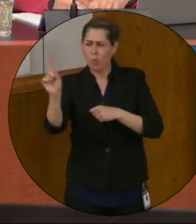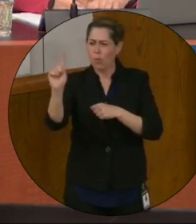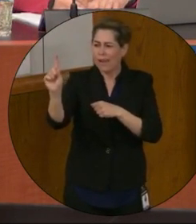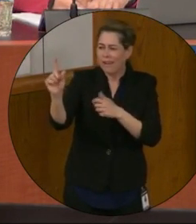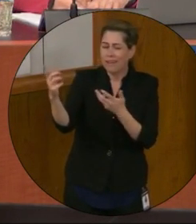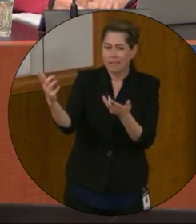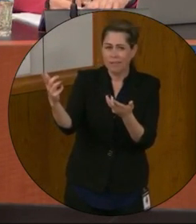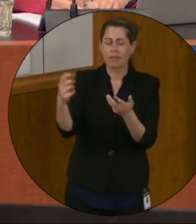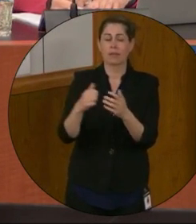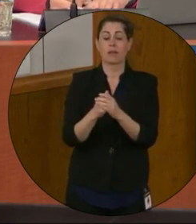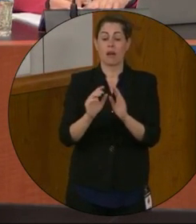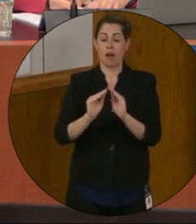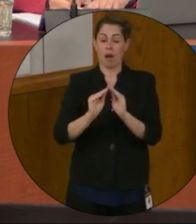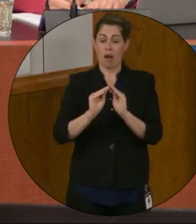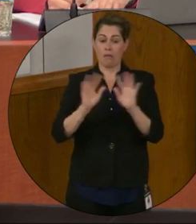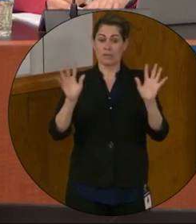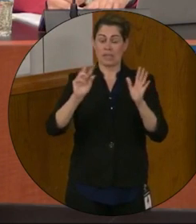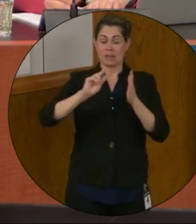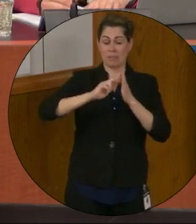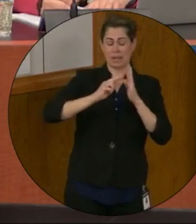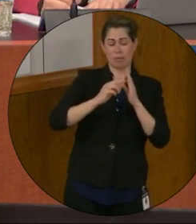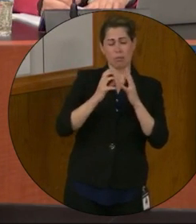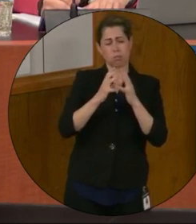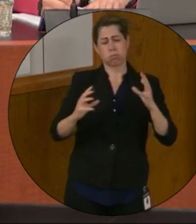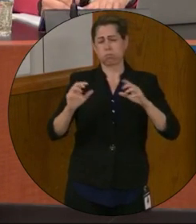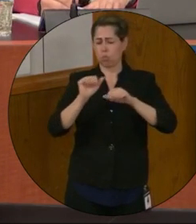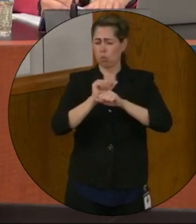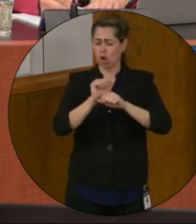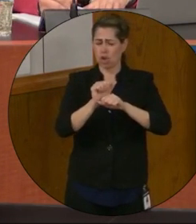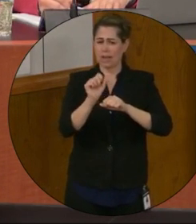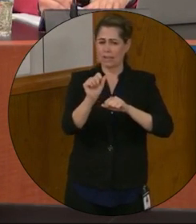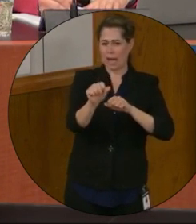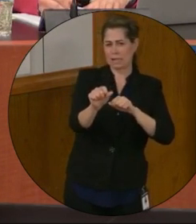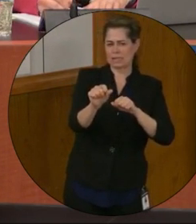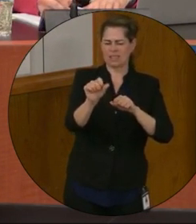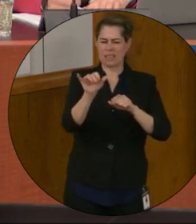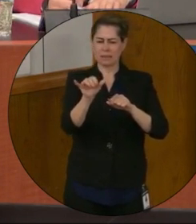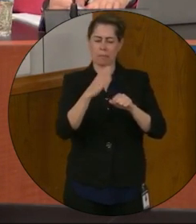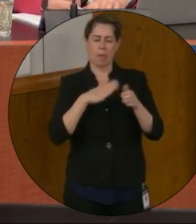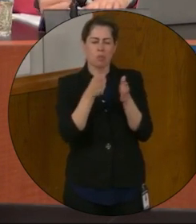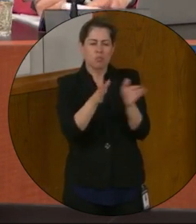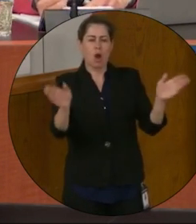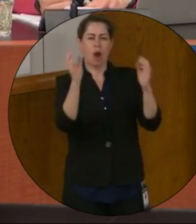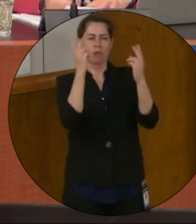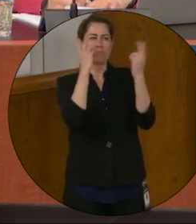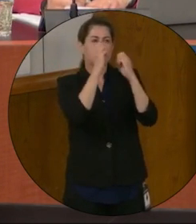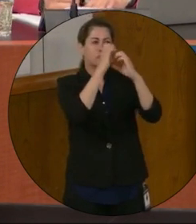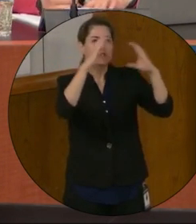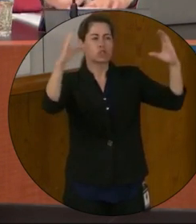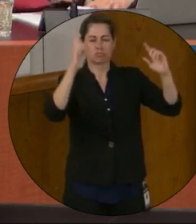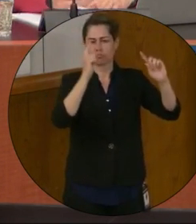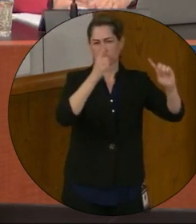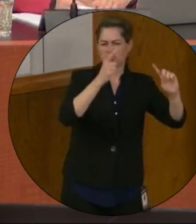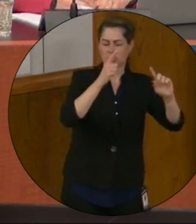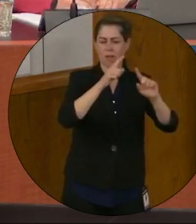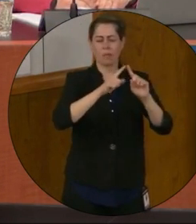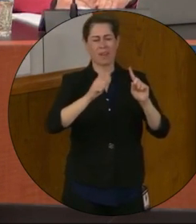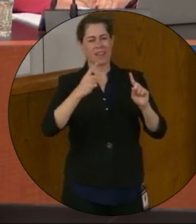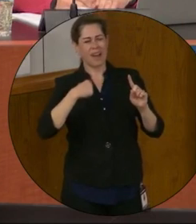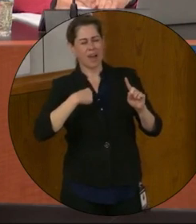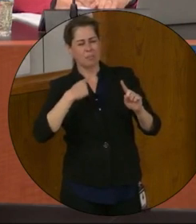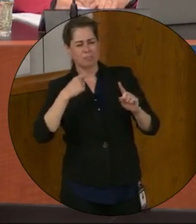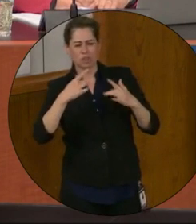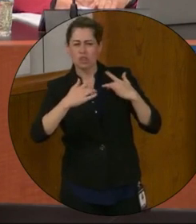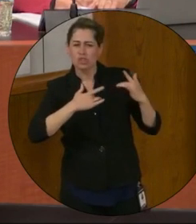would, obviously this would need a lot of work. I'm just giving you the broad highlights here. But I think the danger of